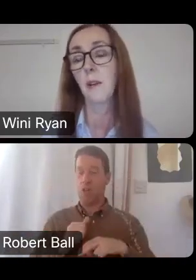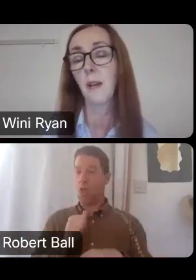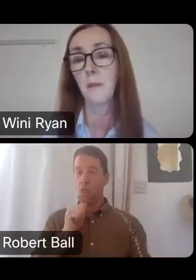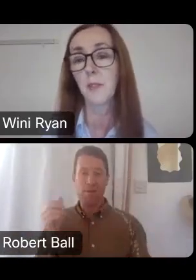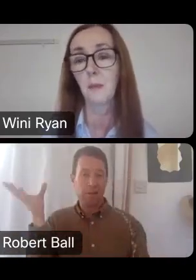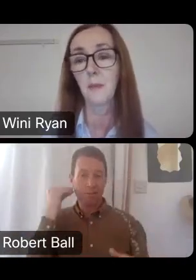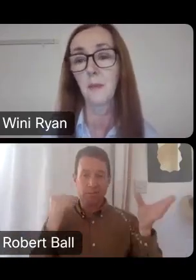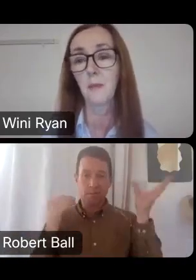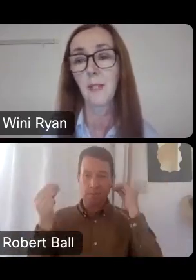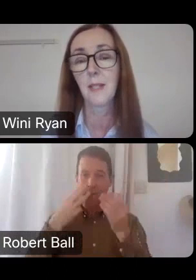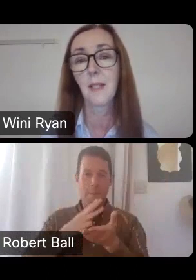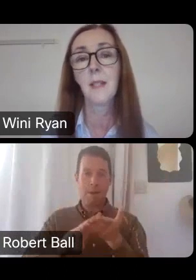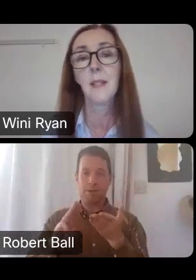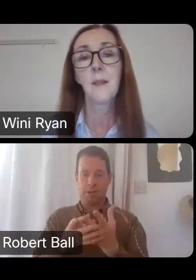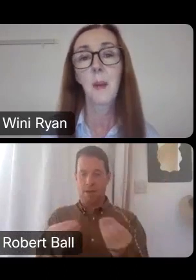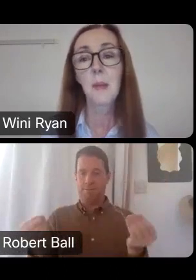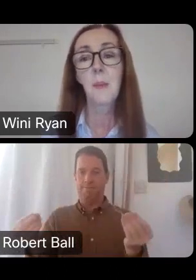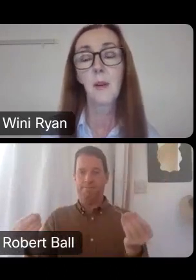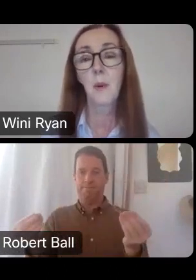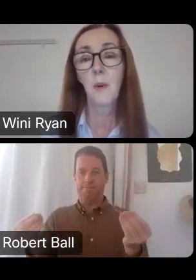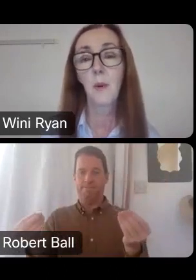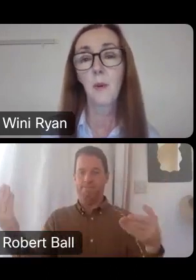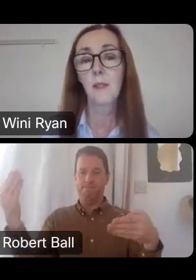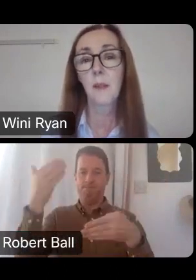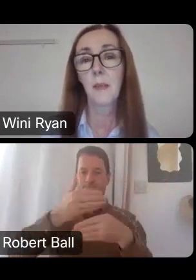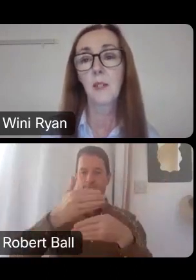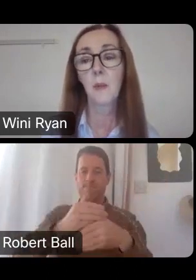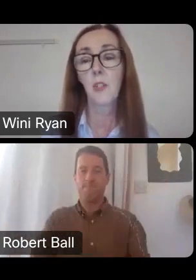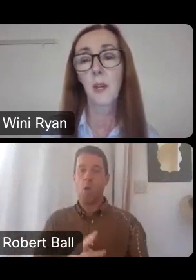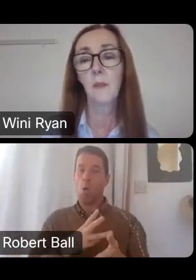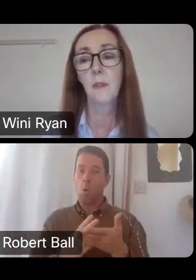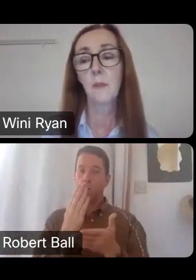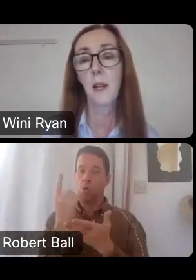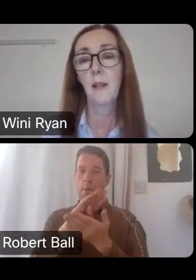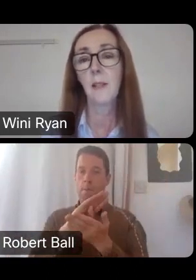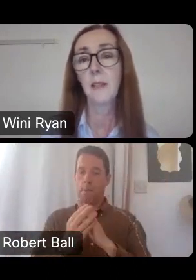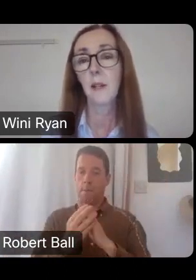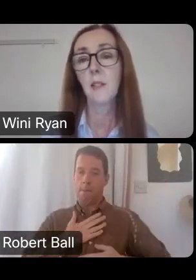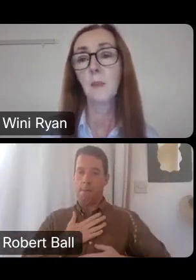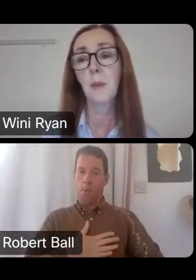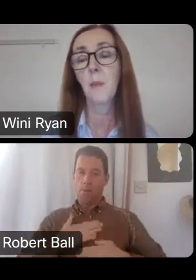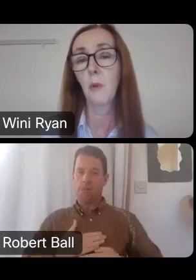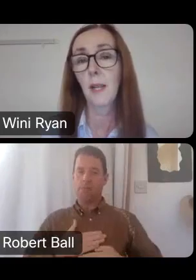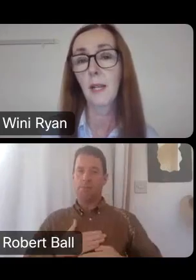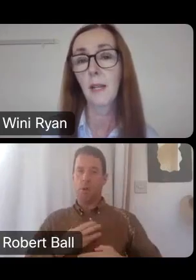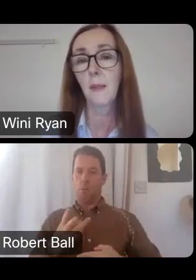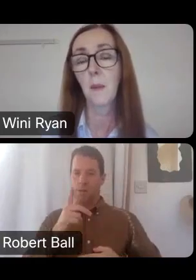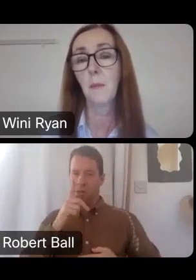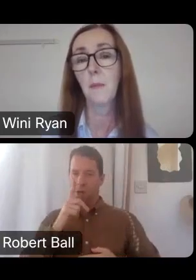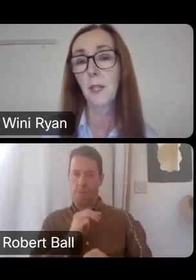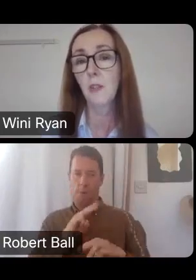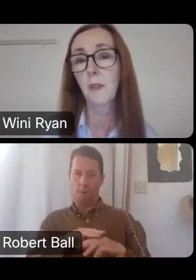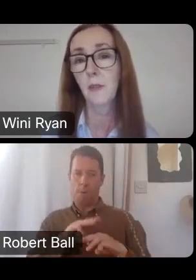don't hear some of it. When people are emotional, this is something to watch out for as well. They'll start to speak more quickly.